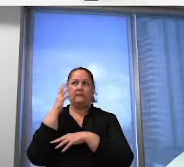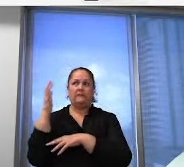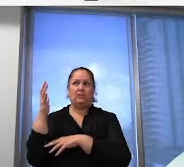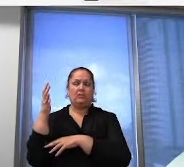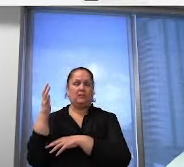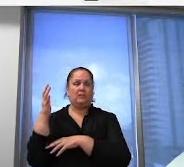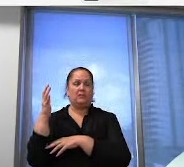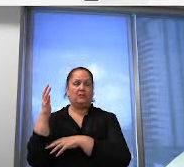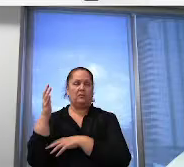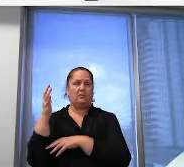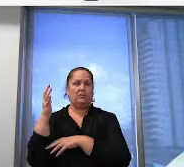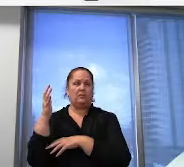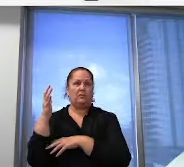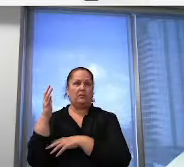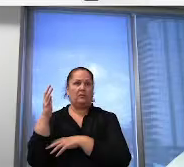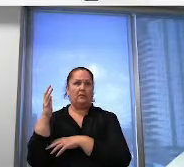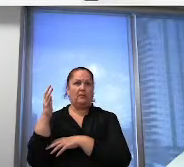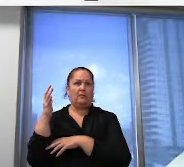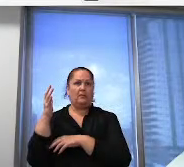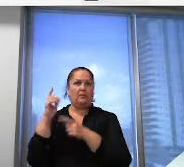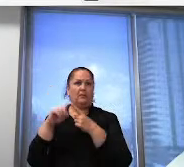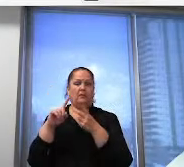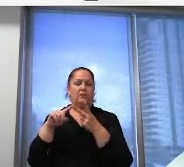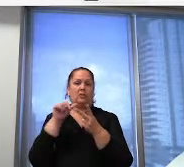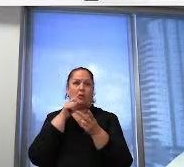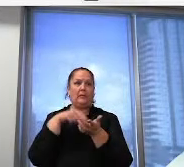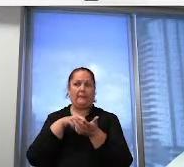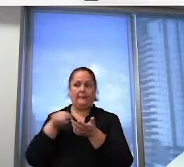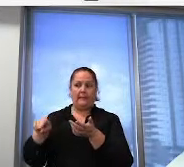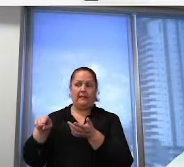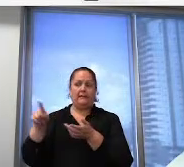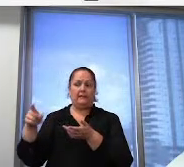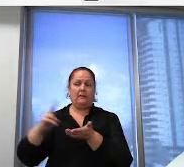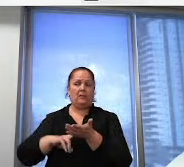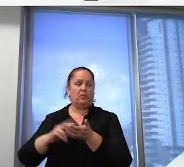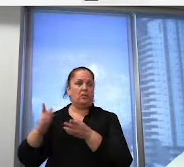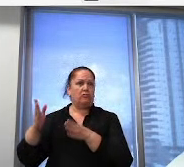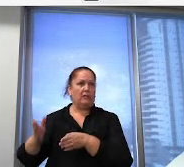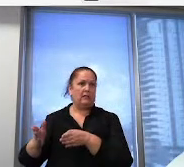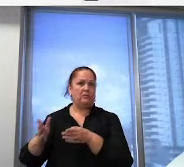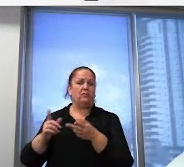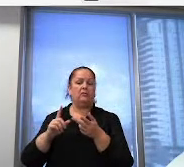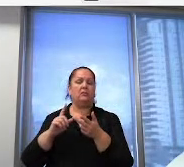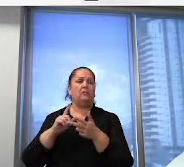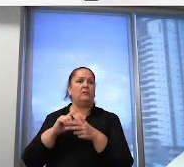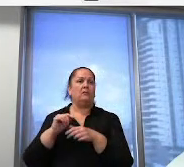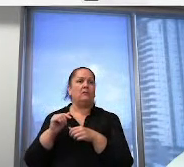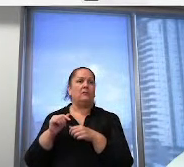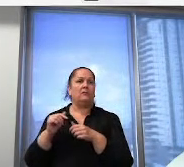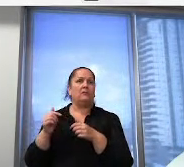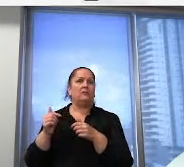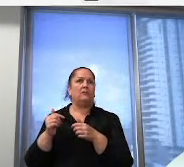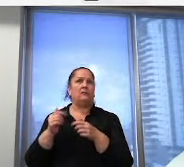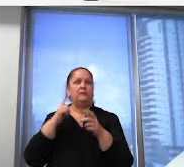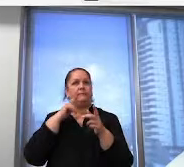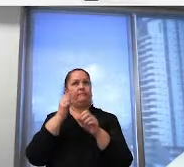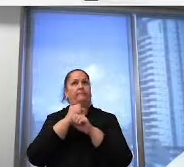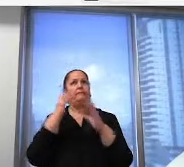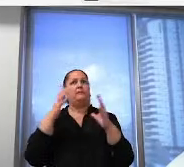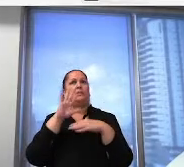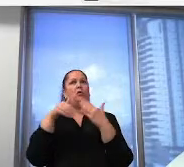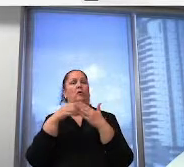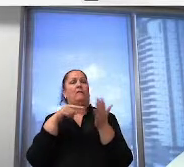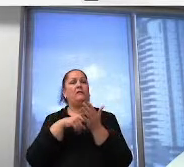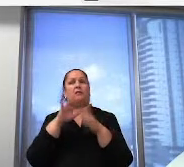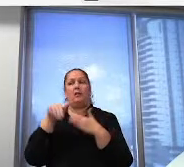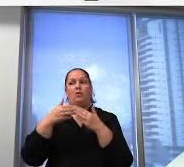the vegetation spend was not just about paying back the vegetation contractors. It was help with the larger scale